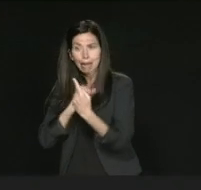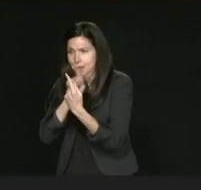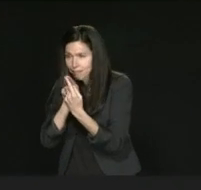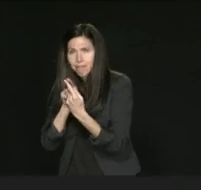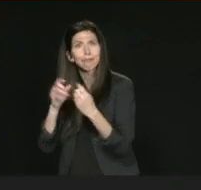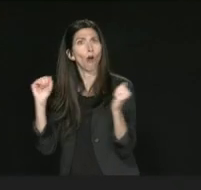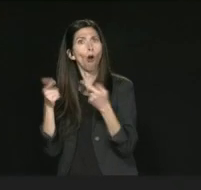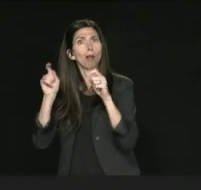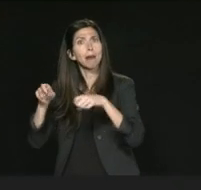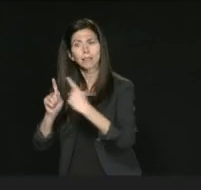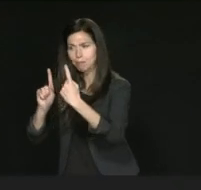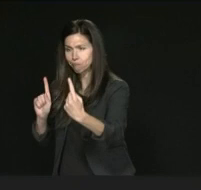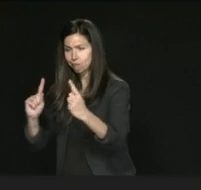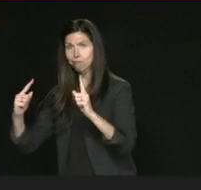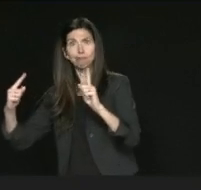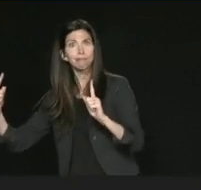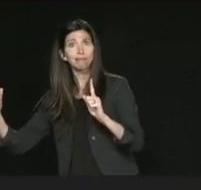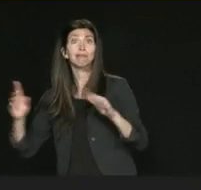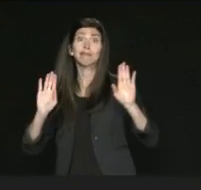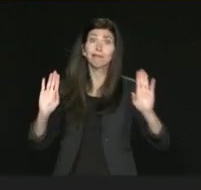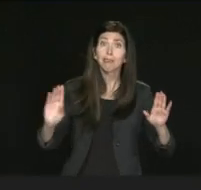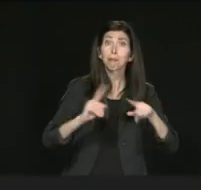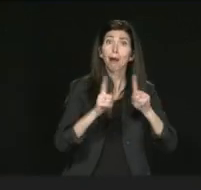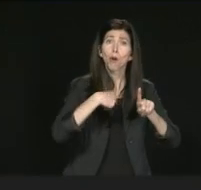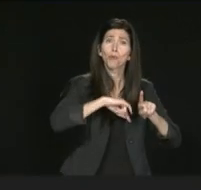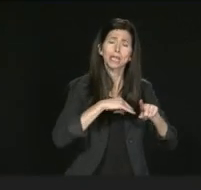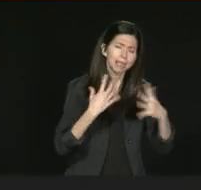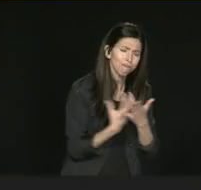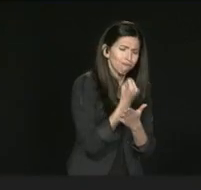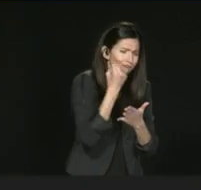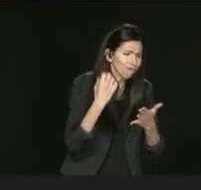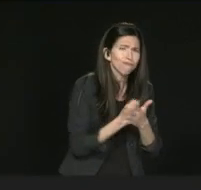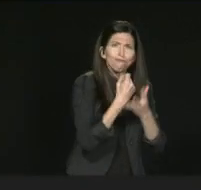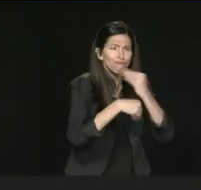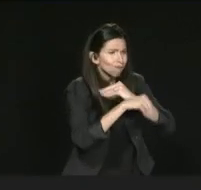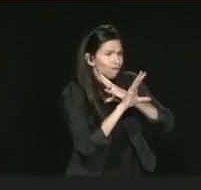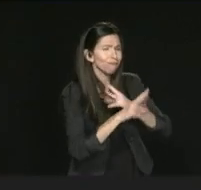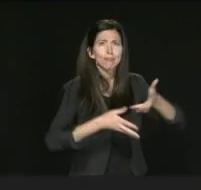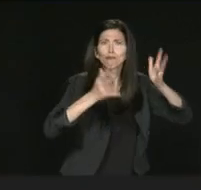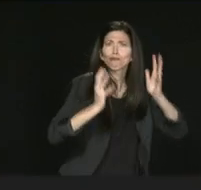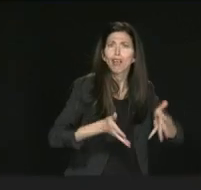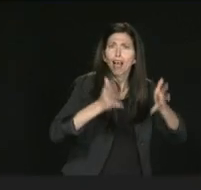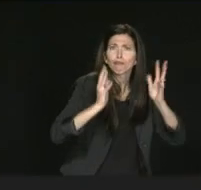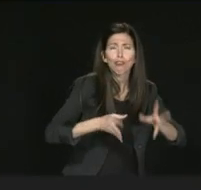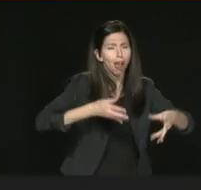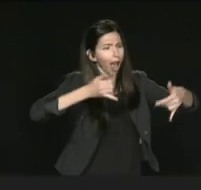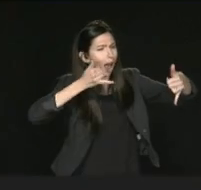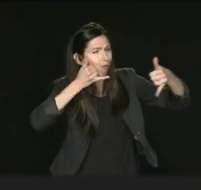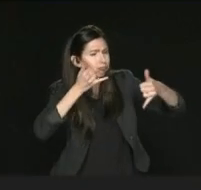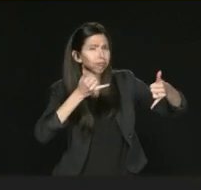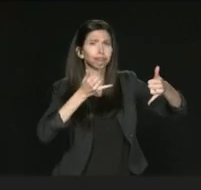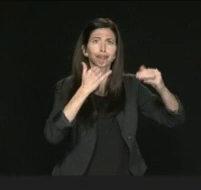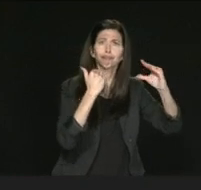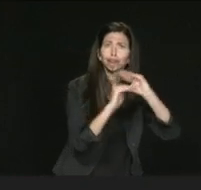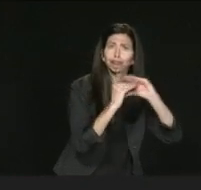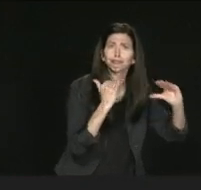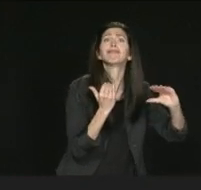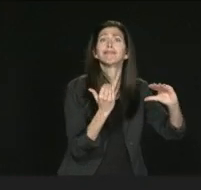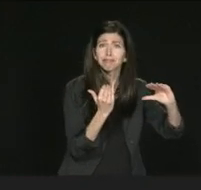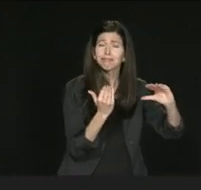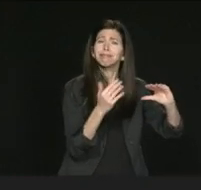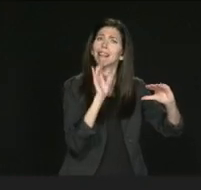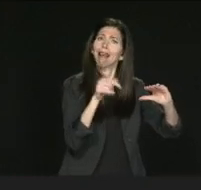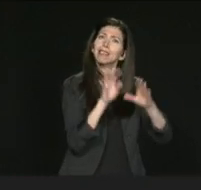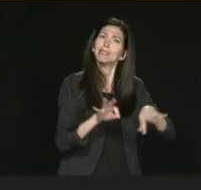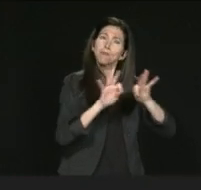have shown resilience, finding creative ways to remain connected virtually while keeping close relationships with family, friends,